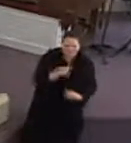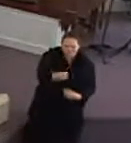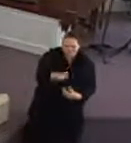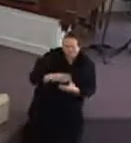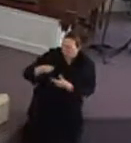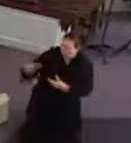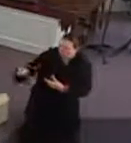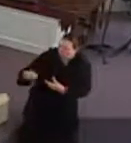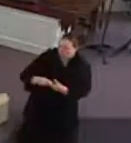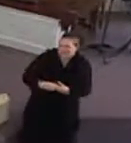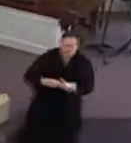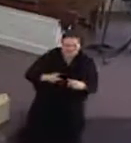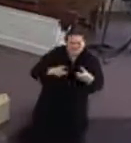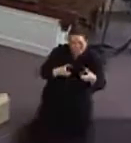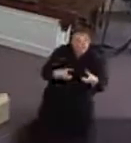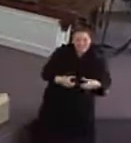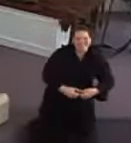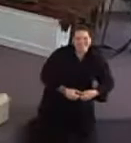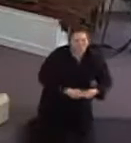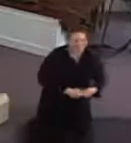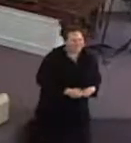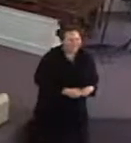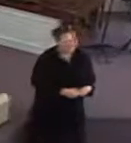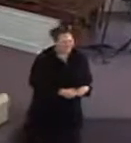Say, here's the gift for me.